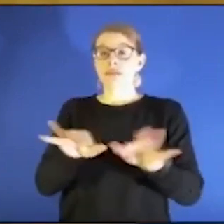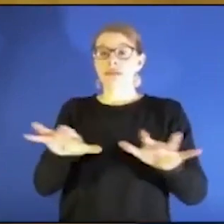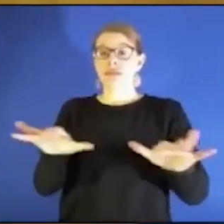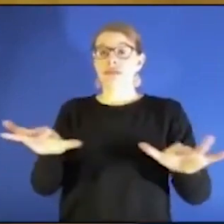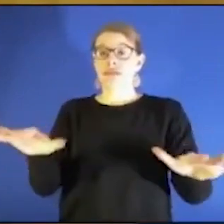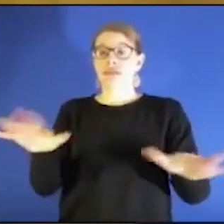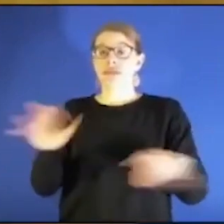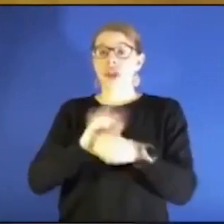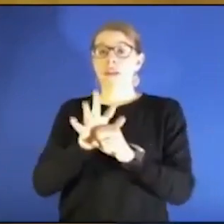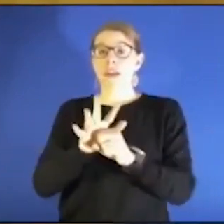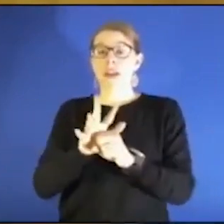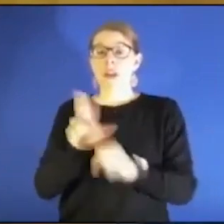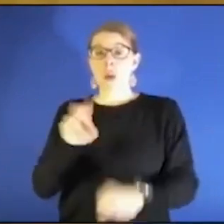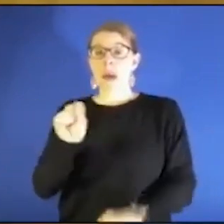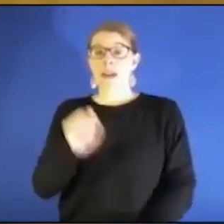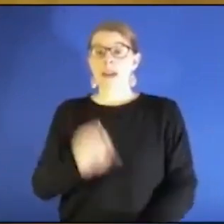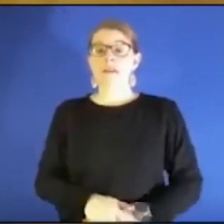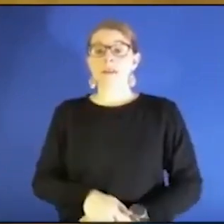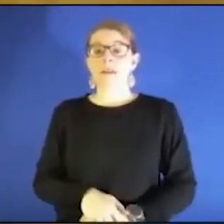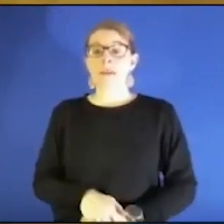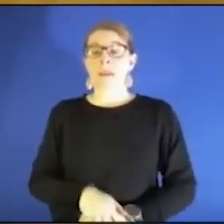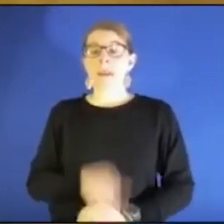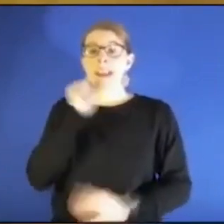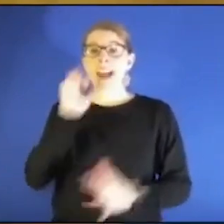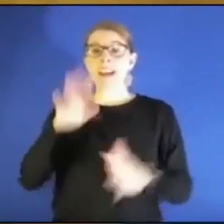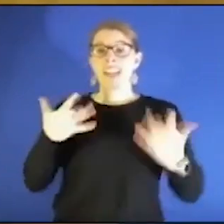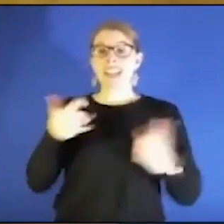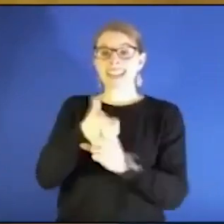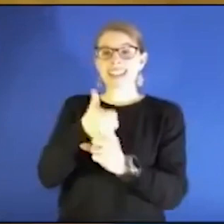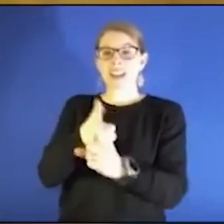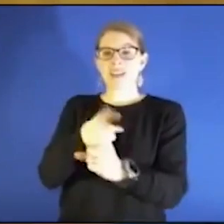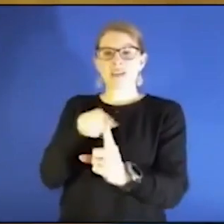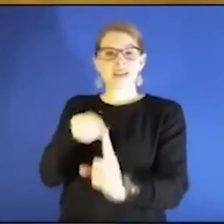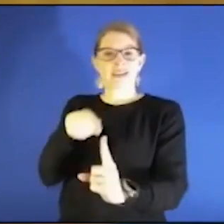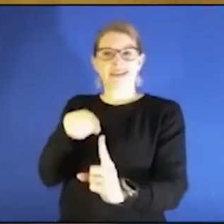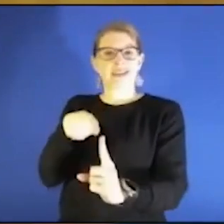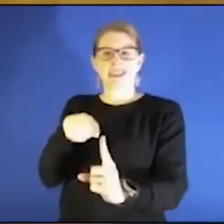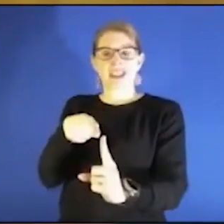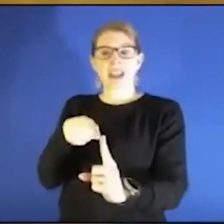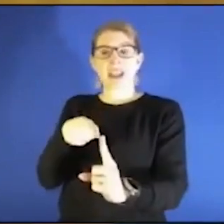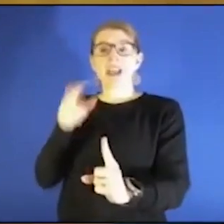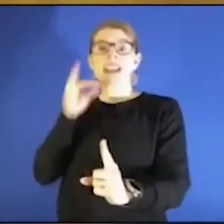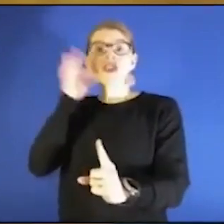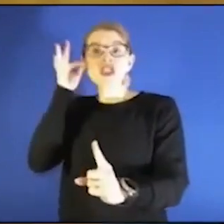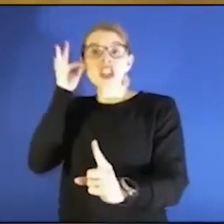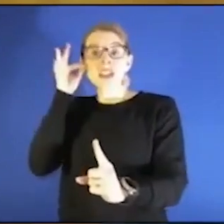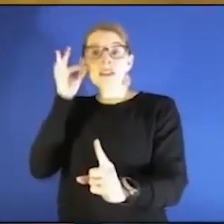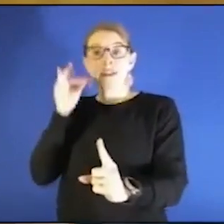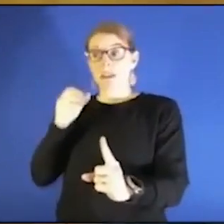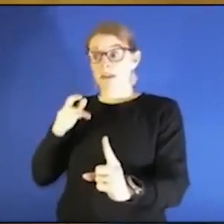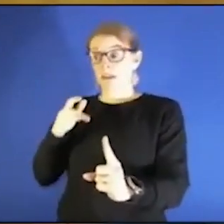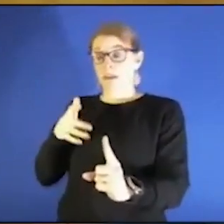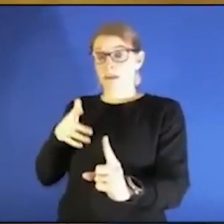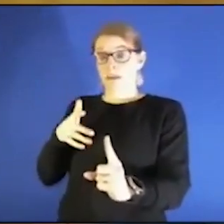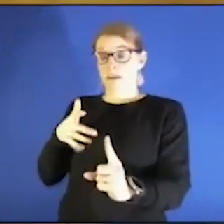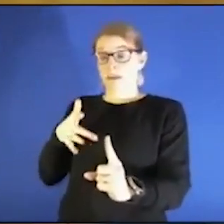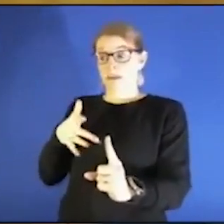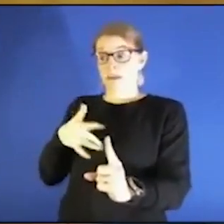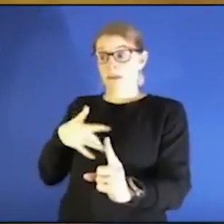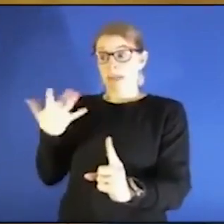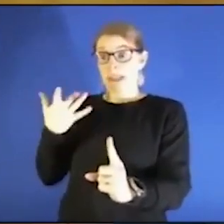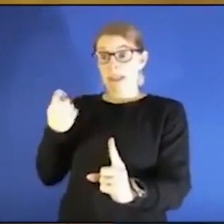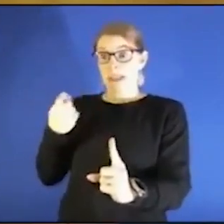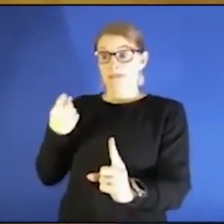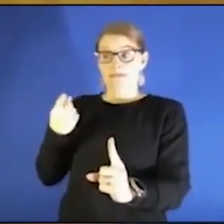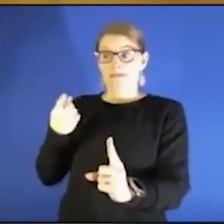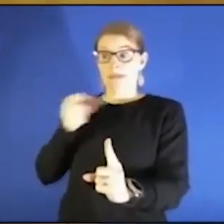States. It wasn't the event itself. The Chiefs game itself will not usually be an issue. It's usually the tangential things that happen where